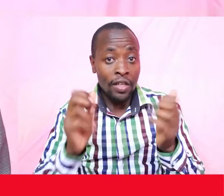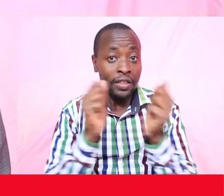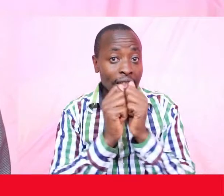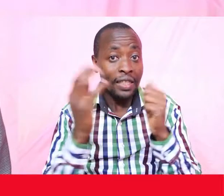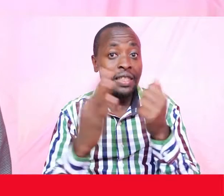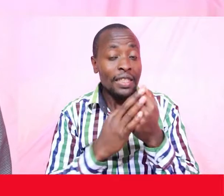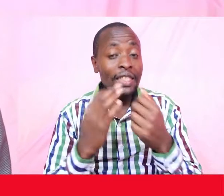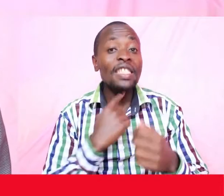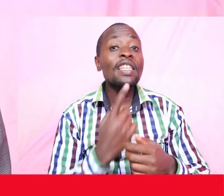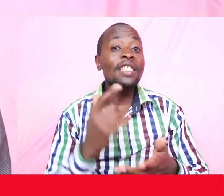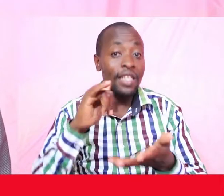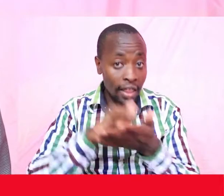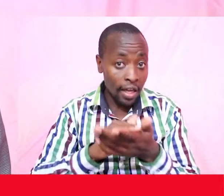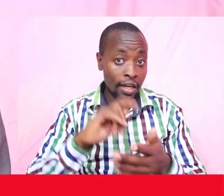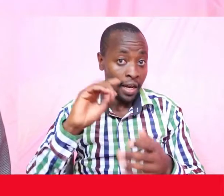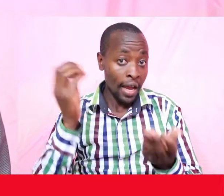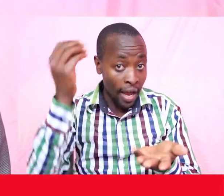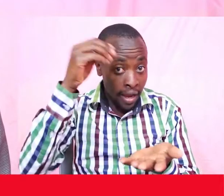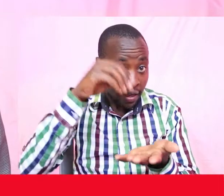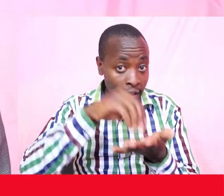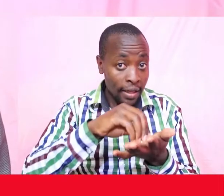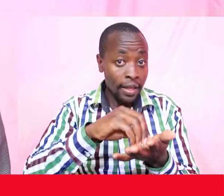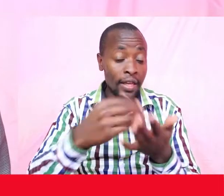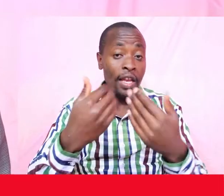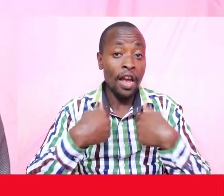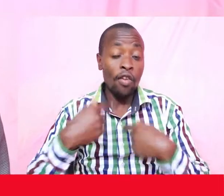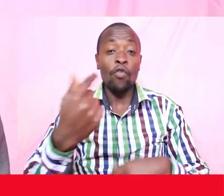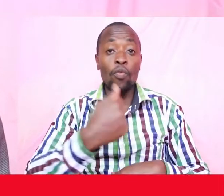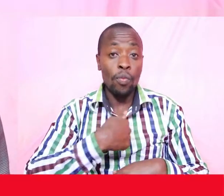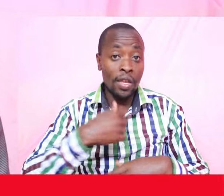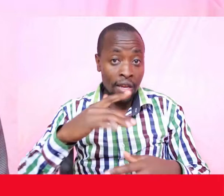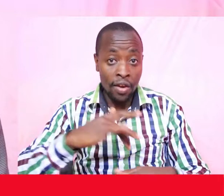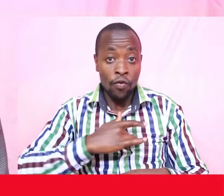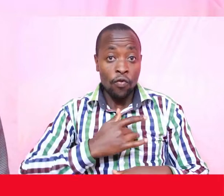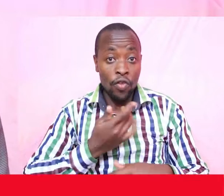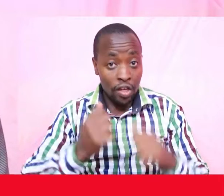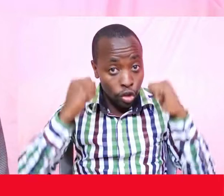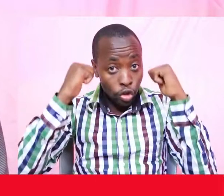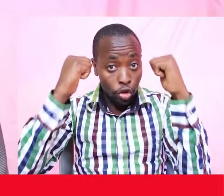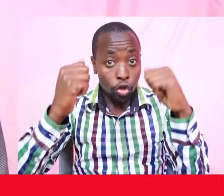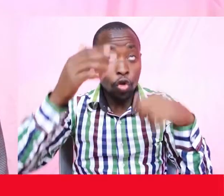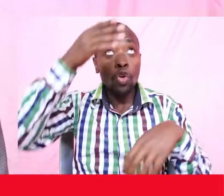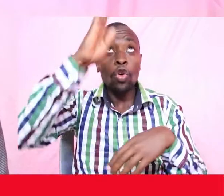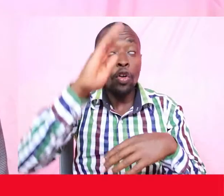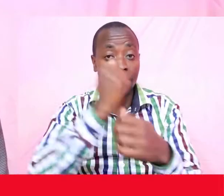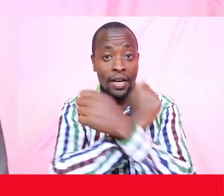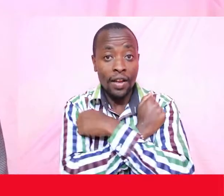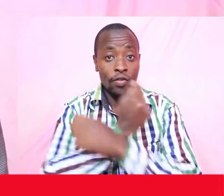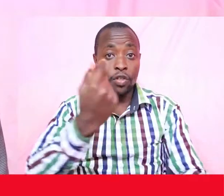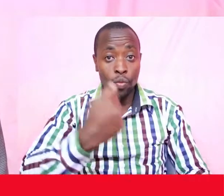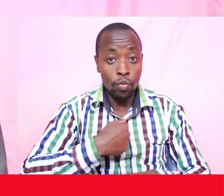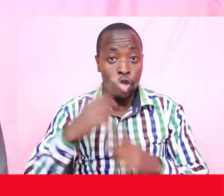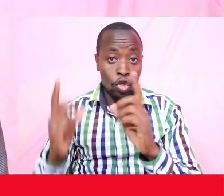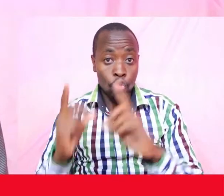says, "Once more he took hold of me, and I felt stronger. He said, 'God loves you, so do